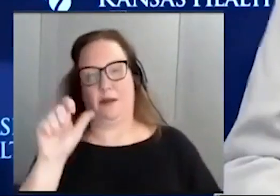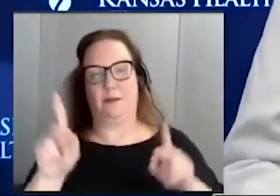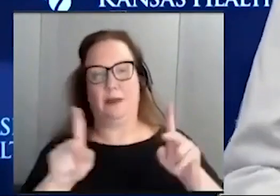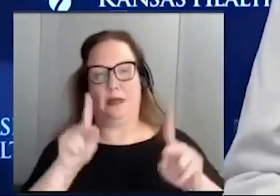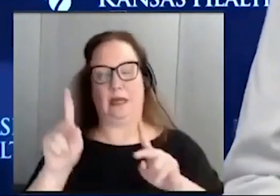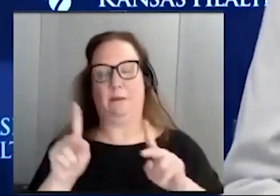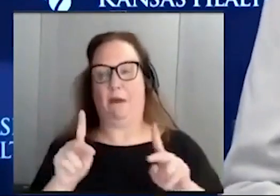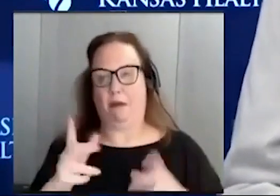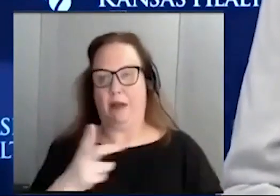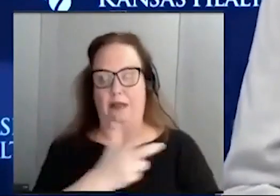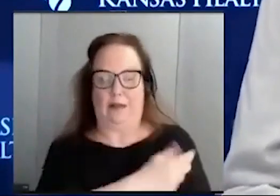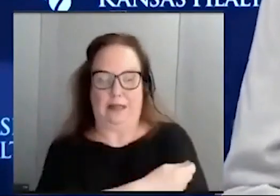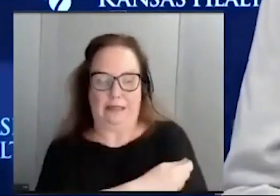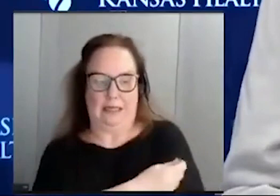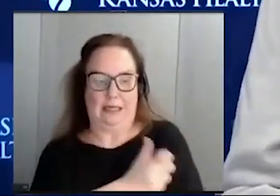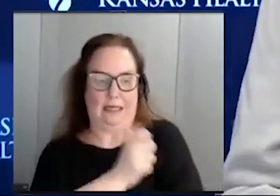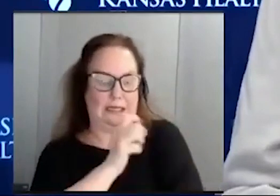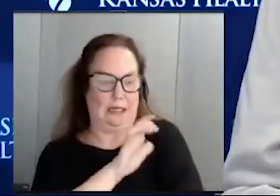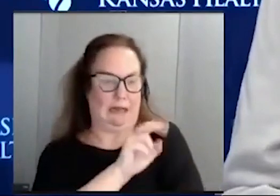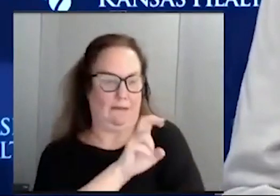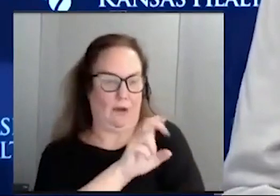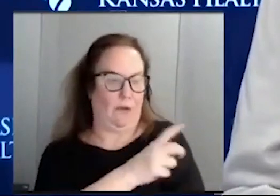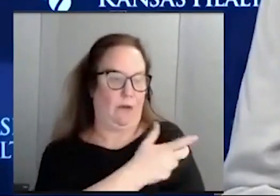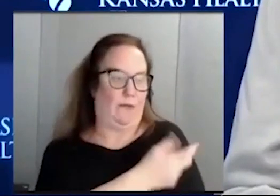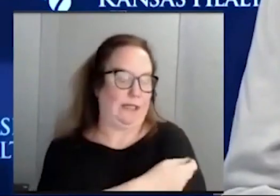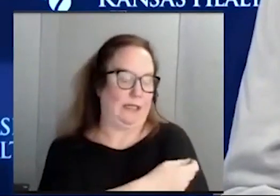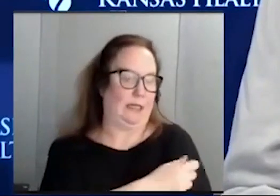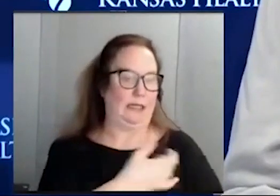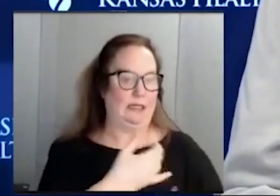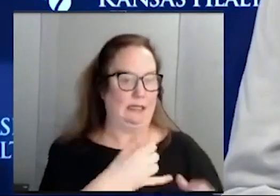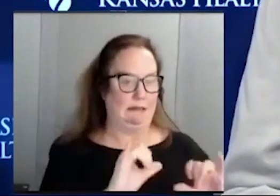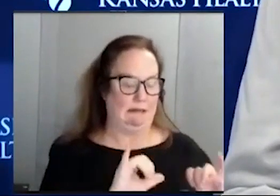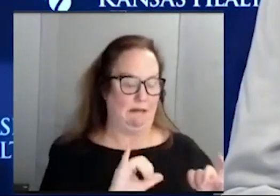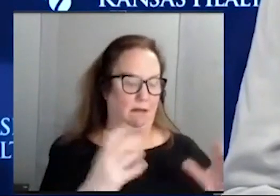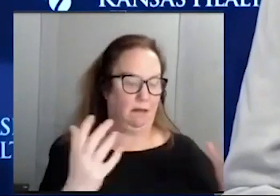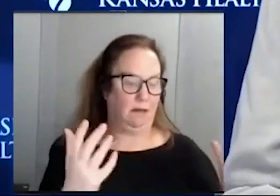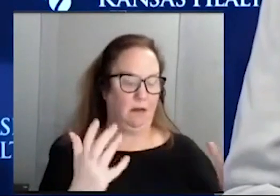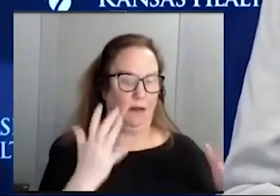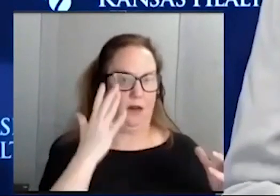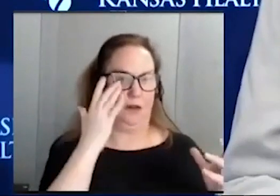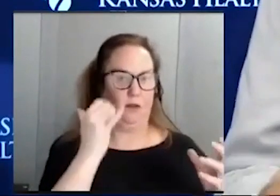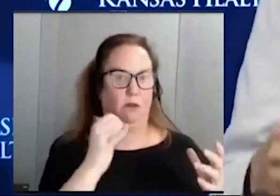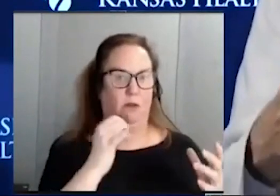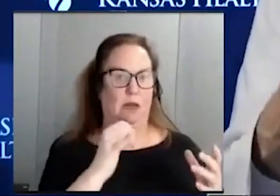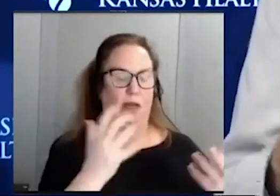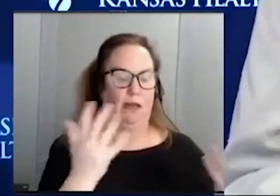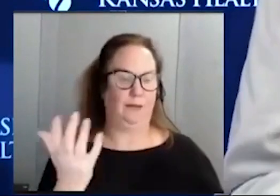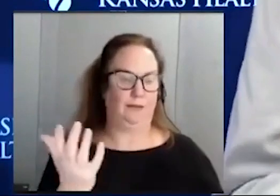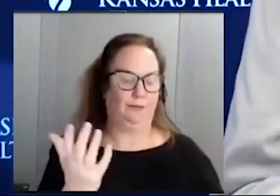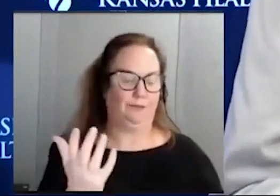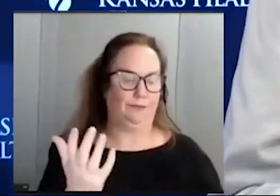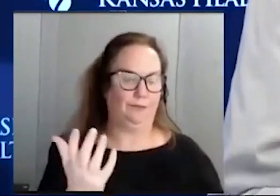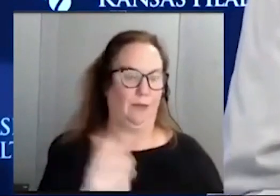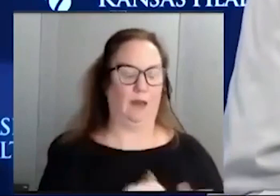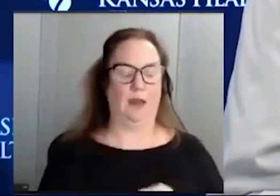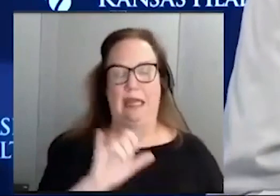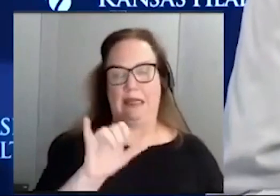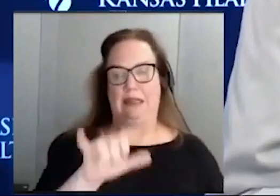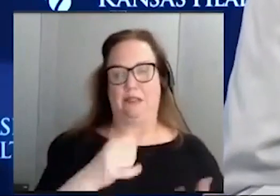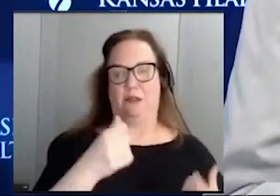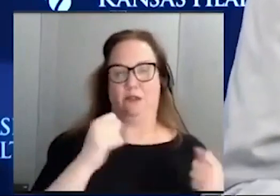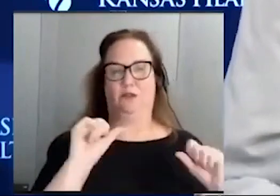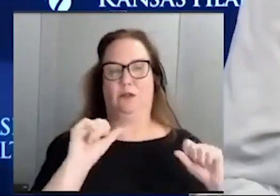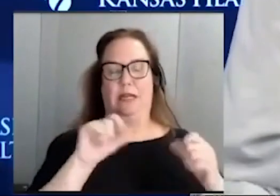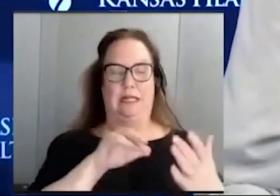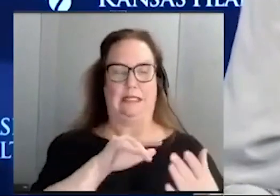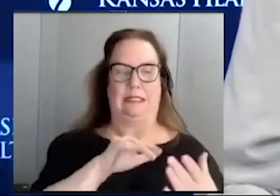but didn't have COVID or didn't have the vaccine? They still get this. So why is it necessary? And that's what you then try and study and